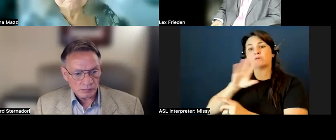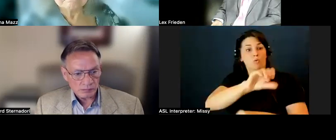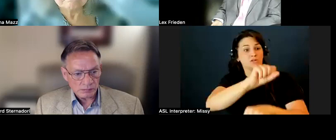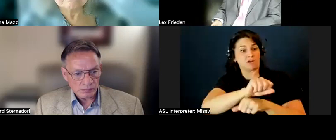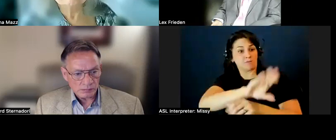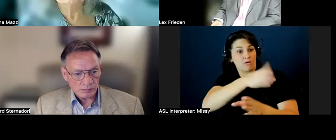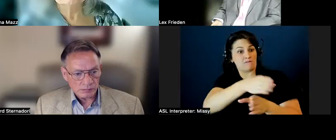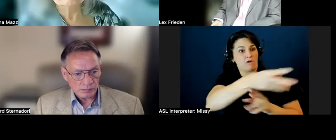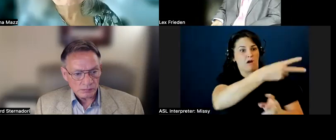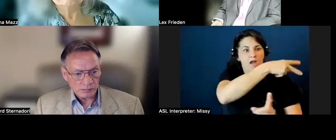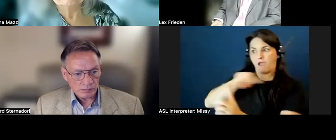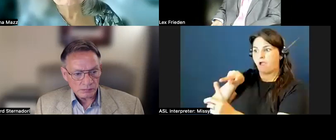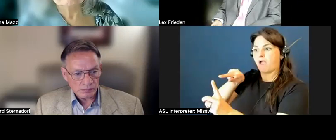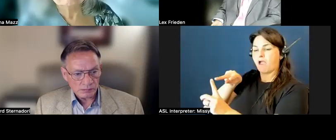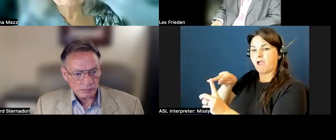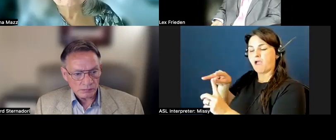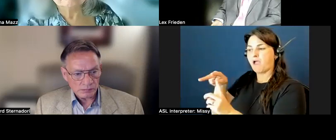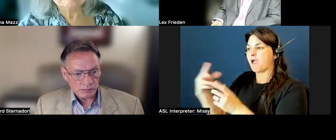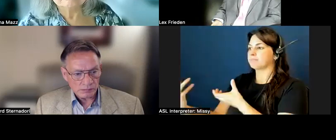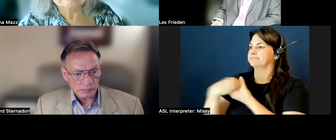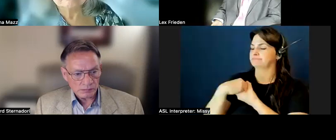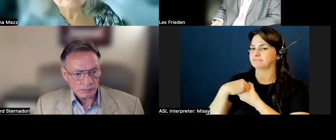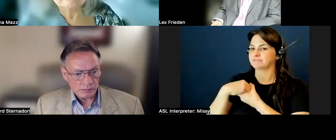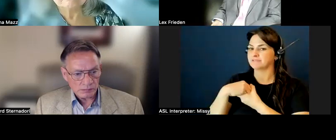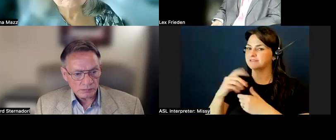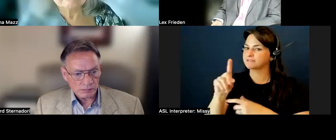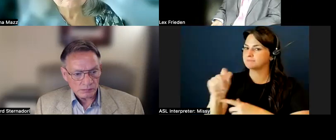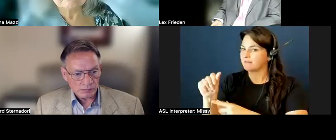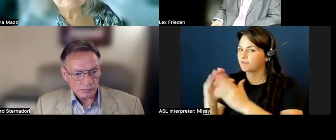things. And I think just looking at how some of those things could be,